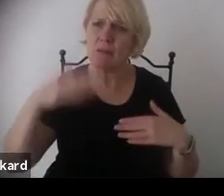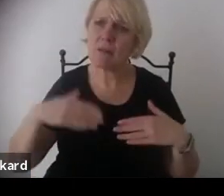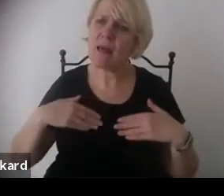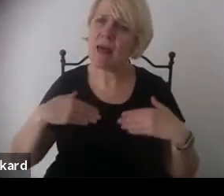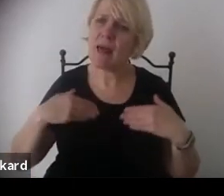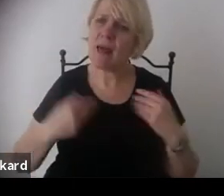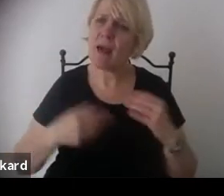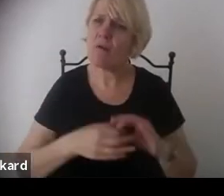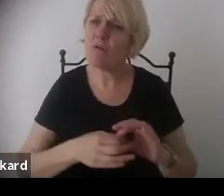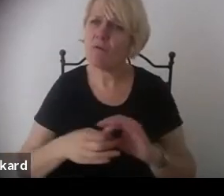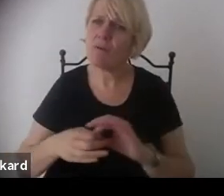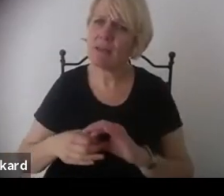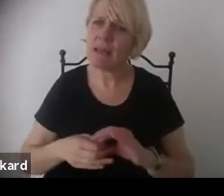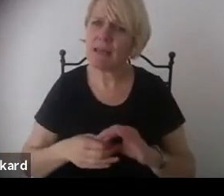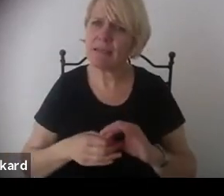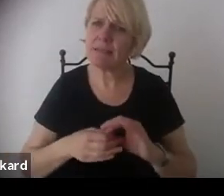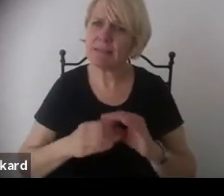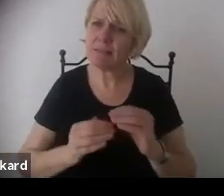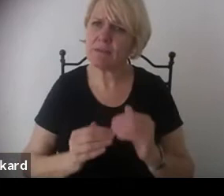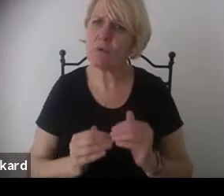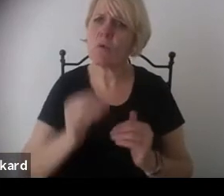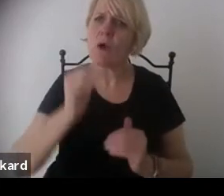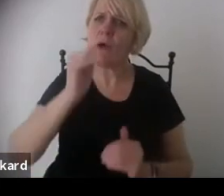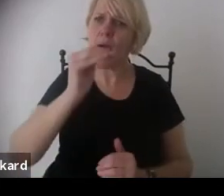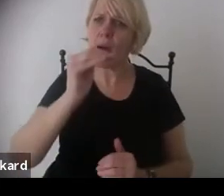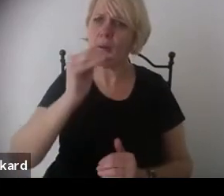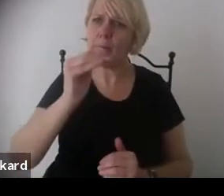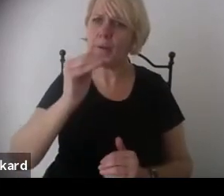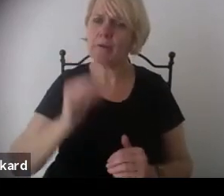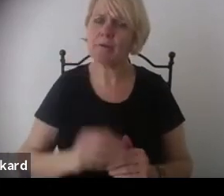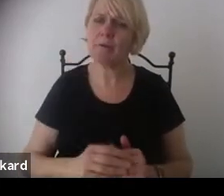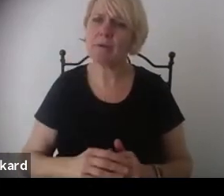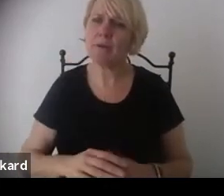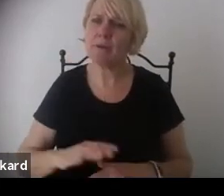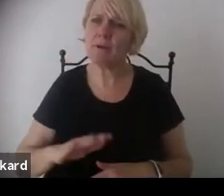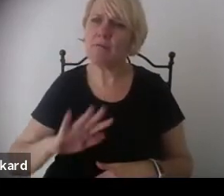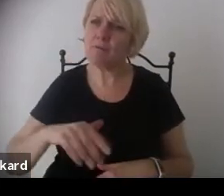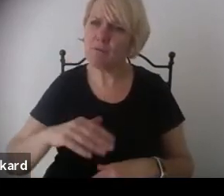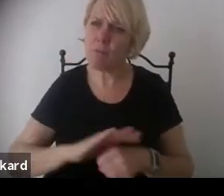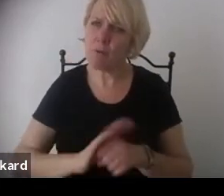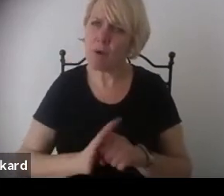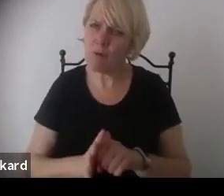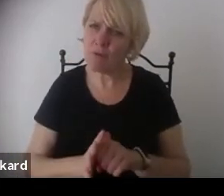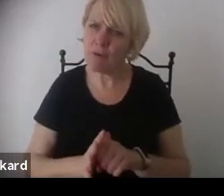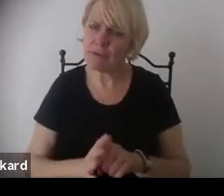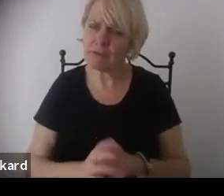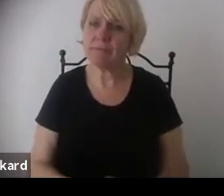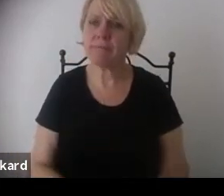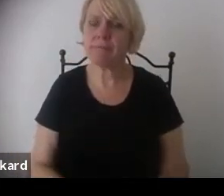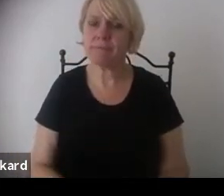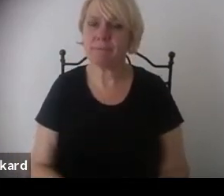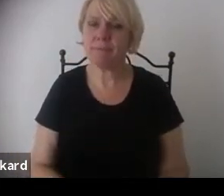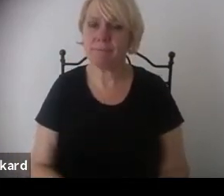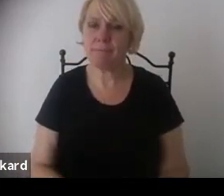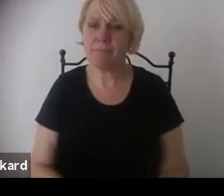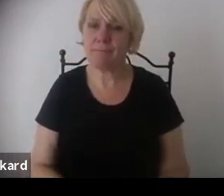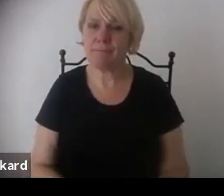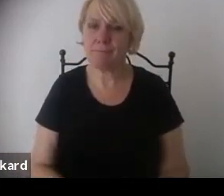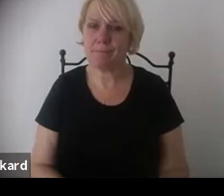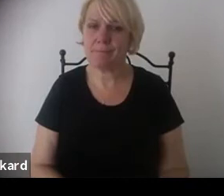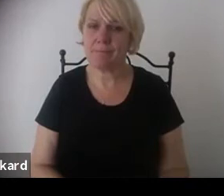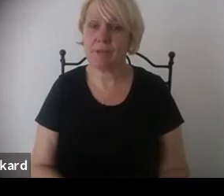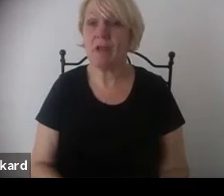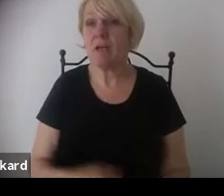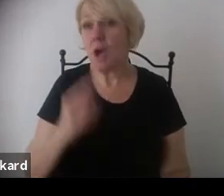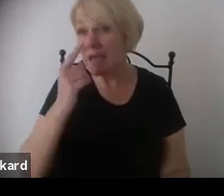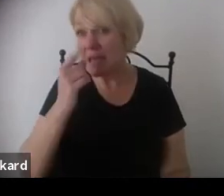specifically aimed at people struggling to deal with these changes and uncertainties that COVID's brought? So will it be, can there be a self-referral,